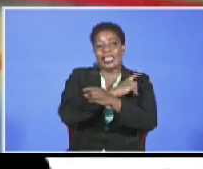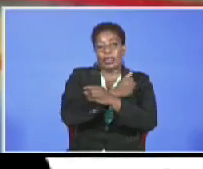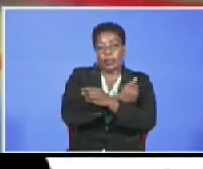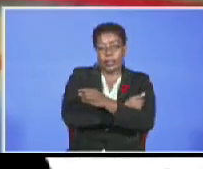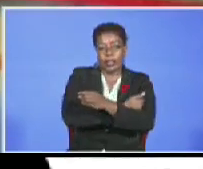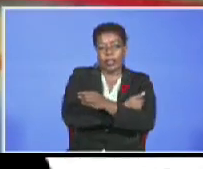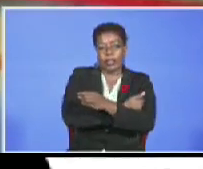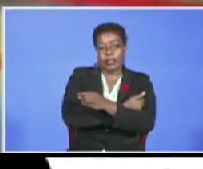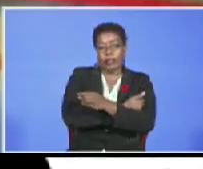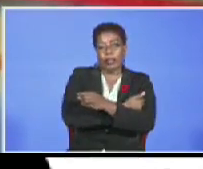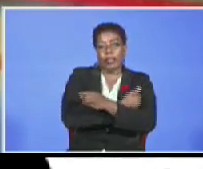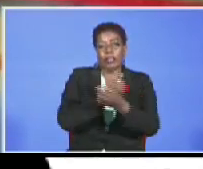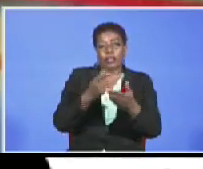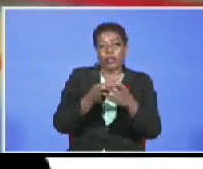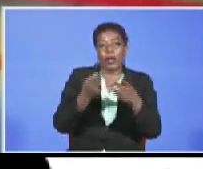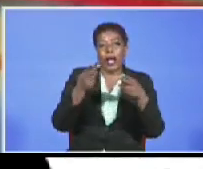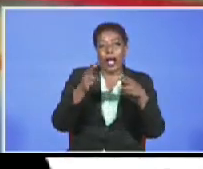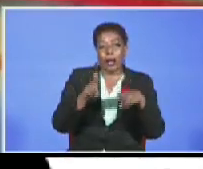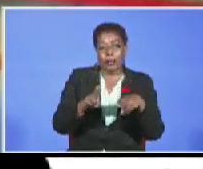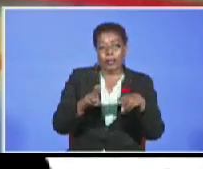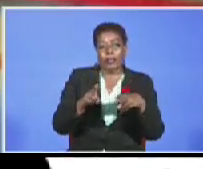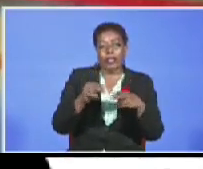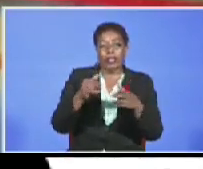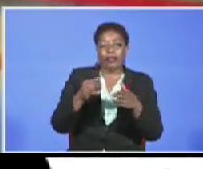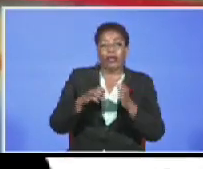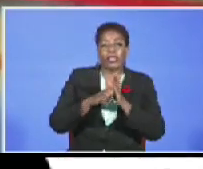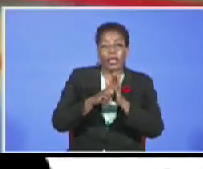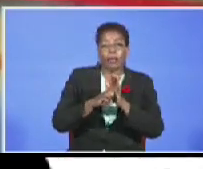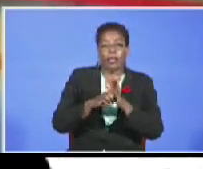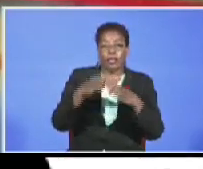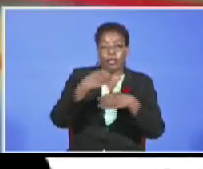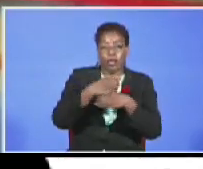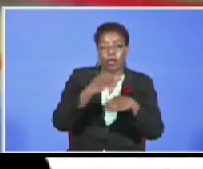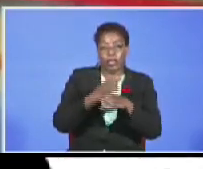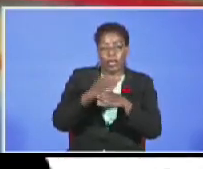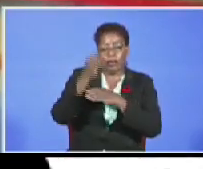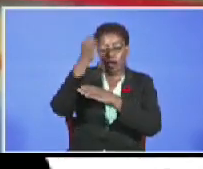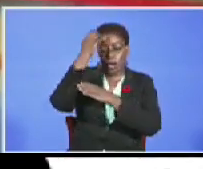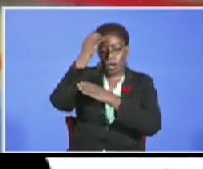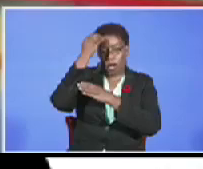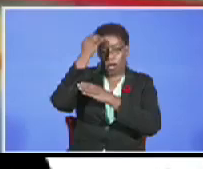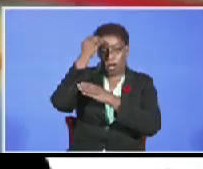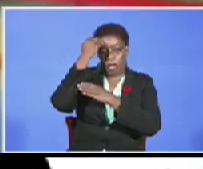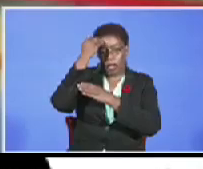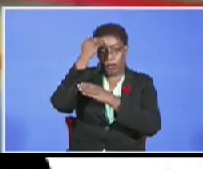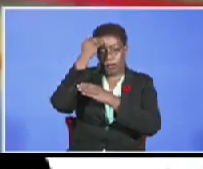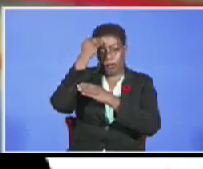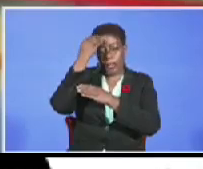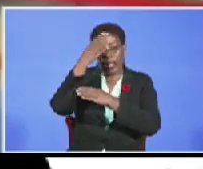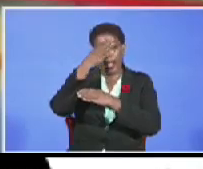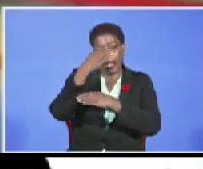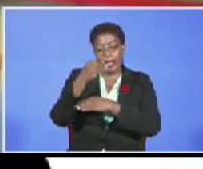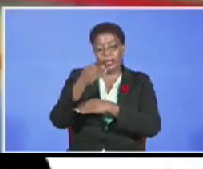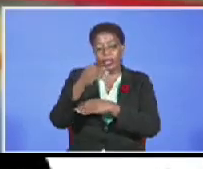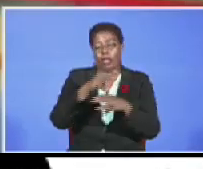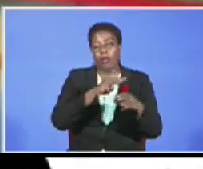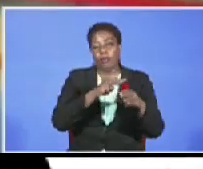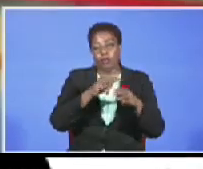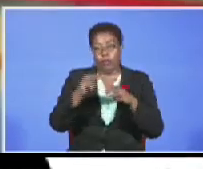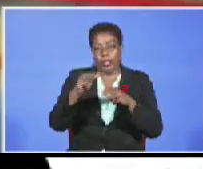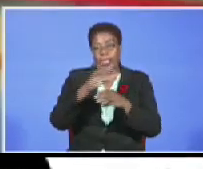disabilities to take place. In other words, it causes cognitive and kinesthetic